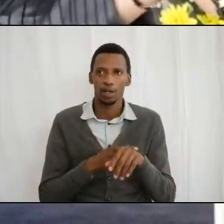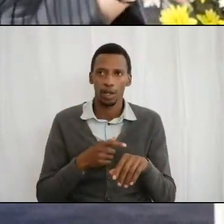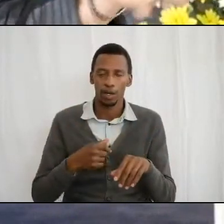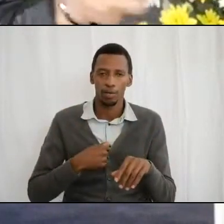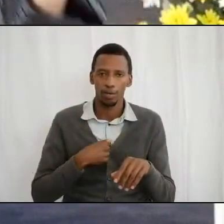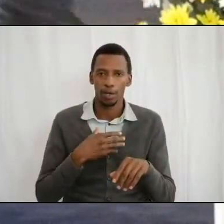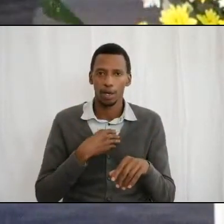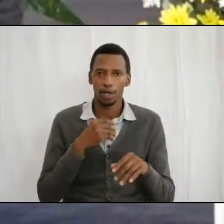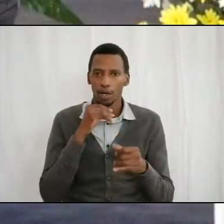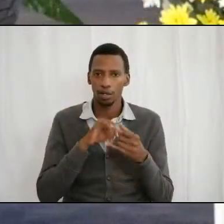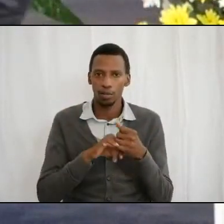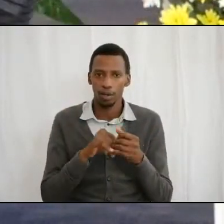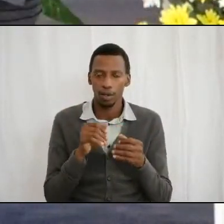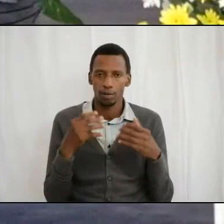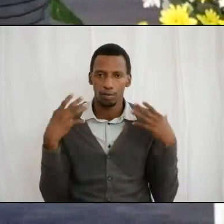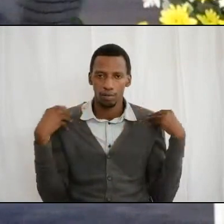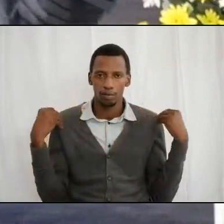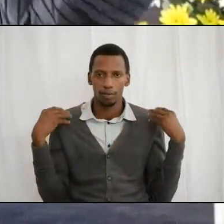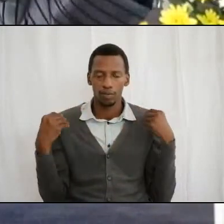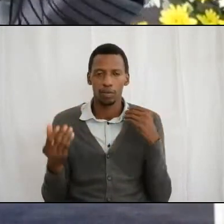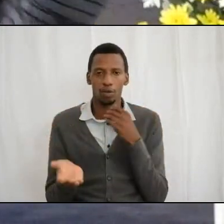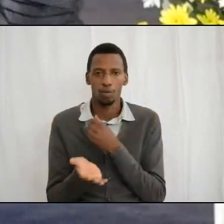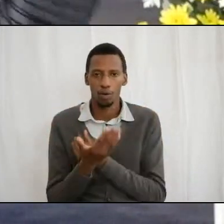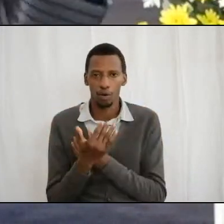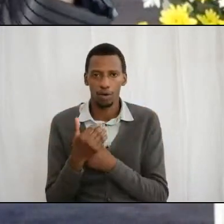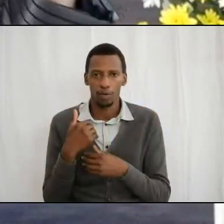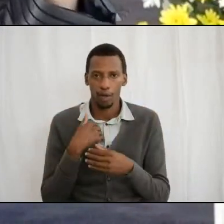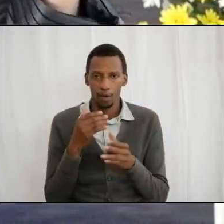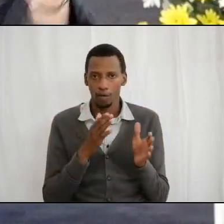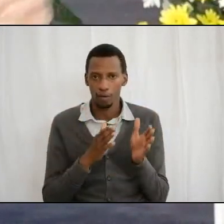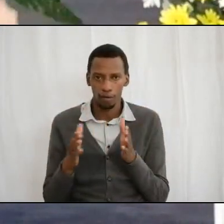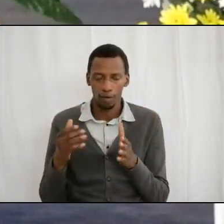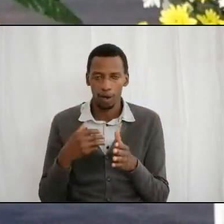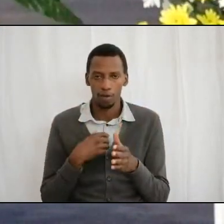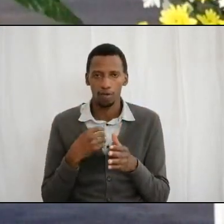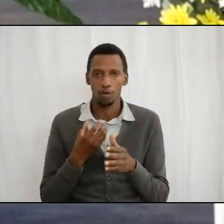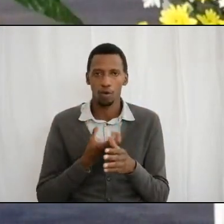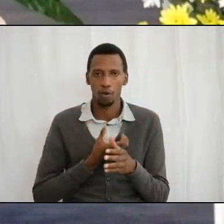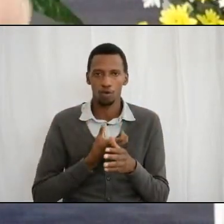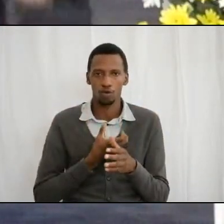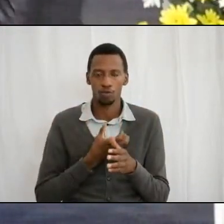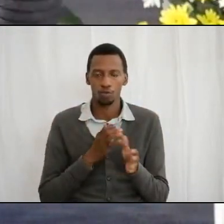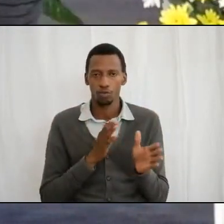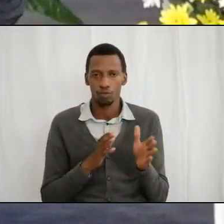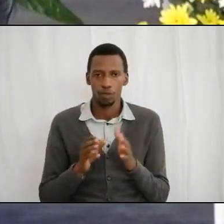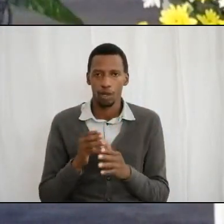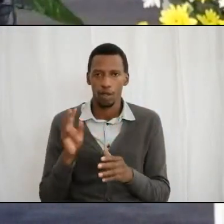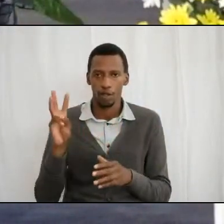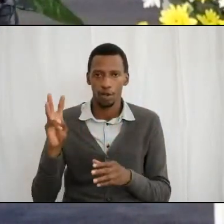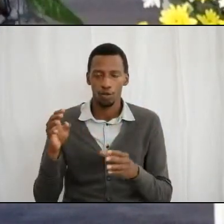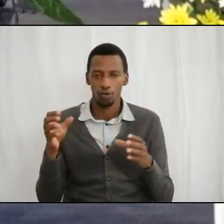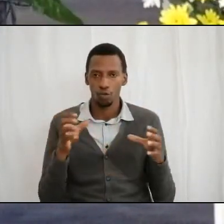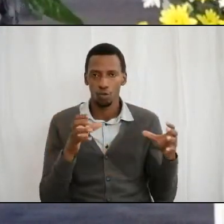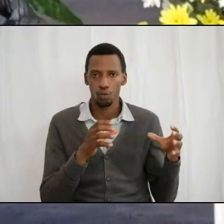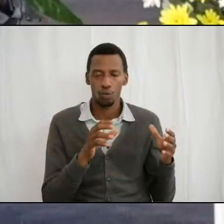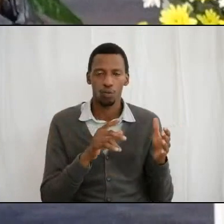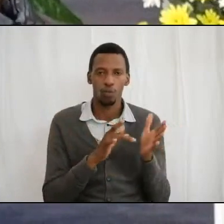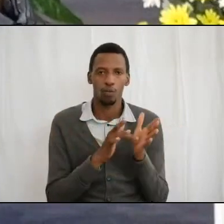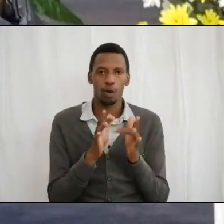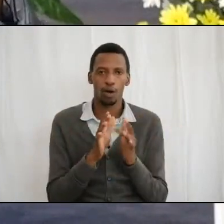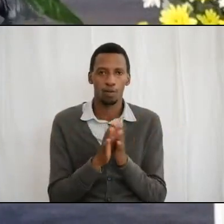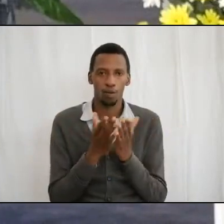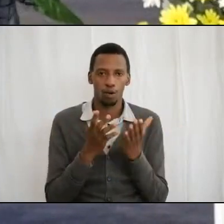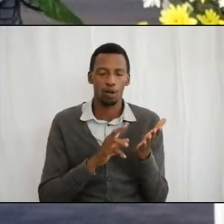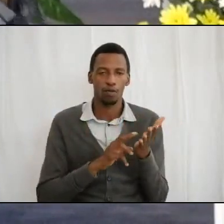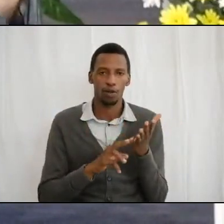have our own routines, and we have 3 sets of Bible verses. And in one of those sets